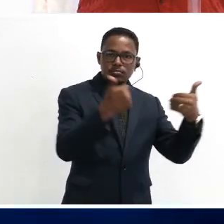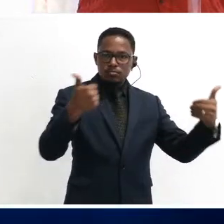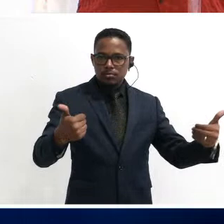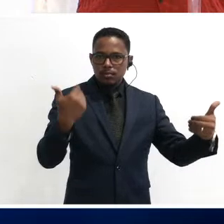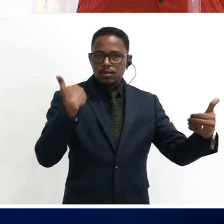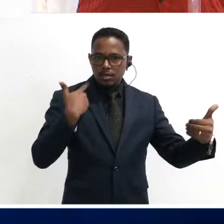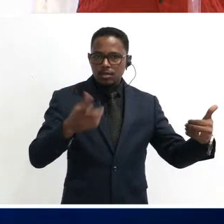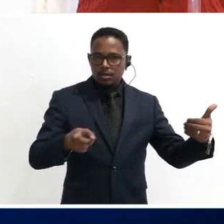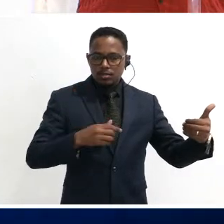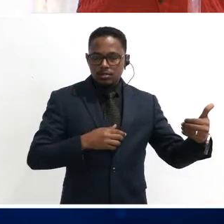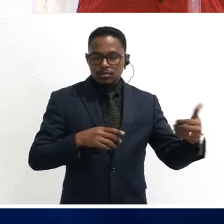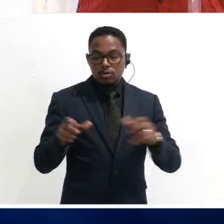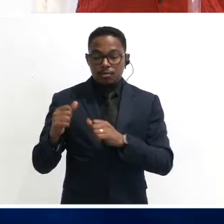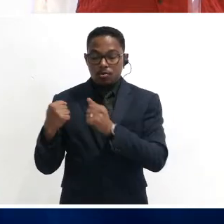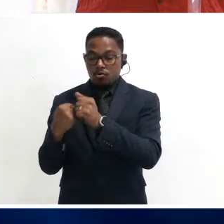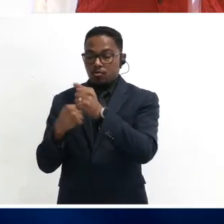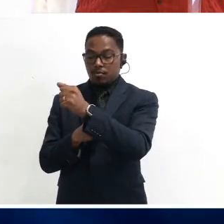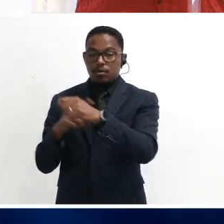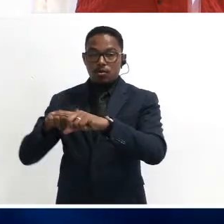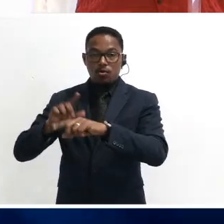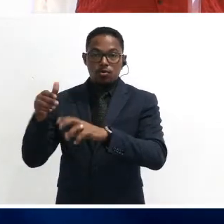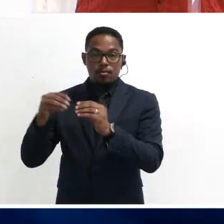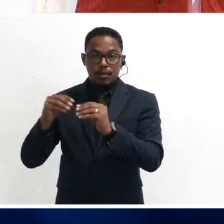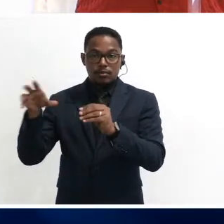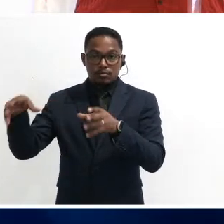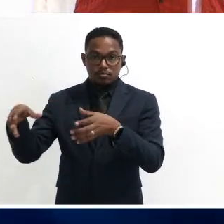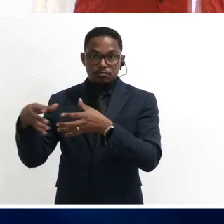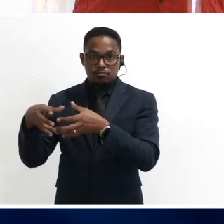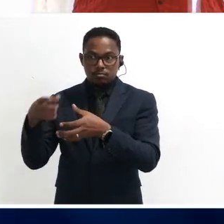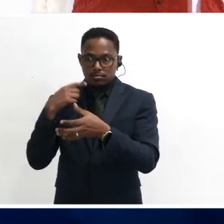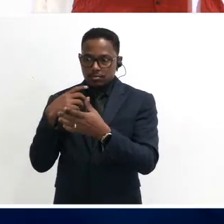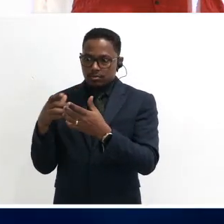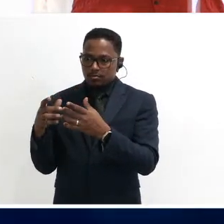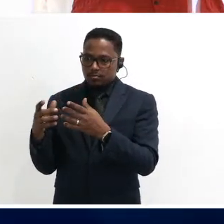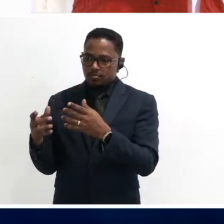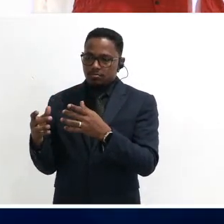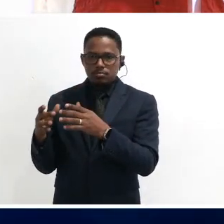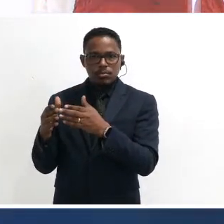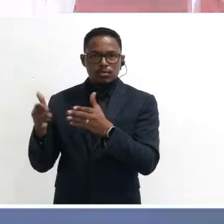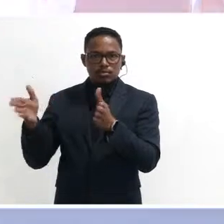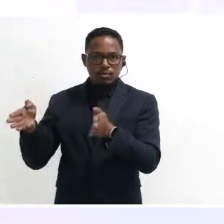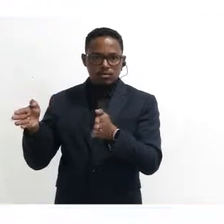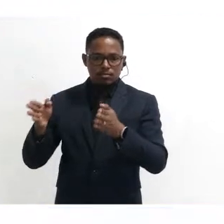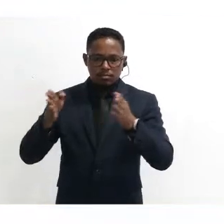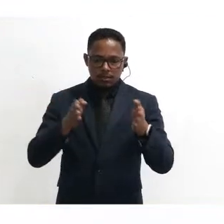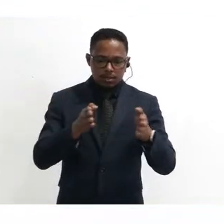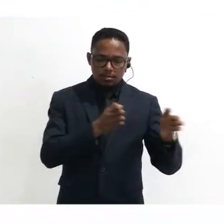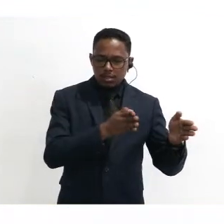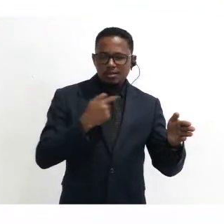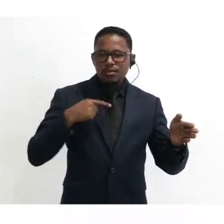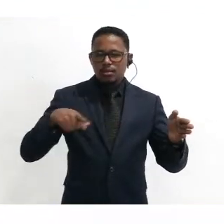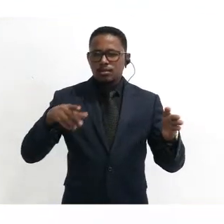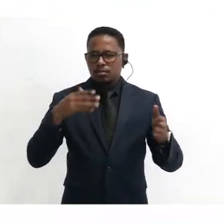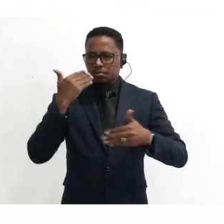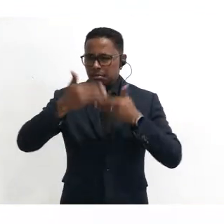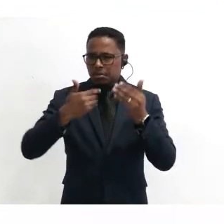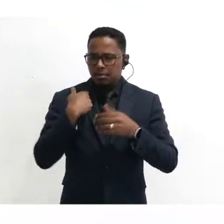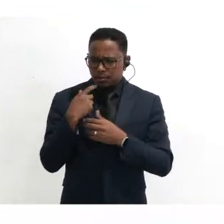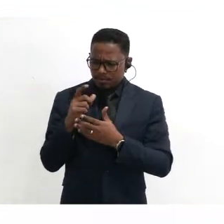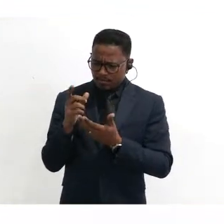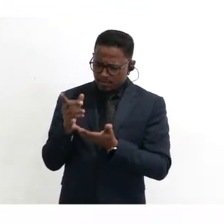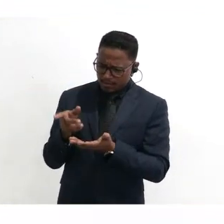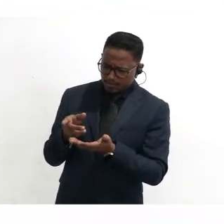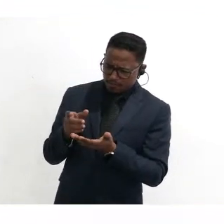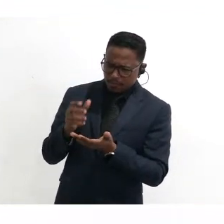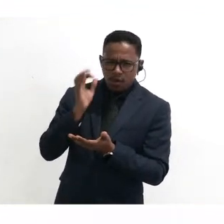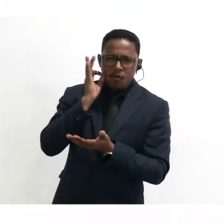bridge. I imagine that we will see real life parts like this in the very near future, where